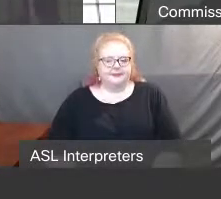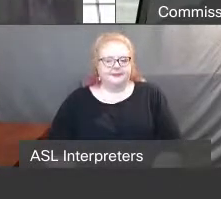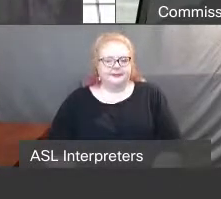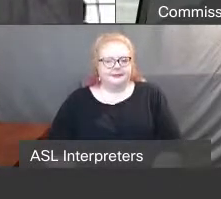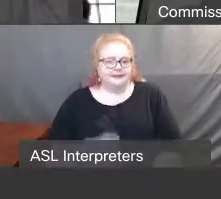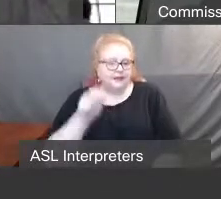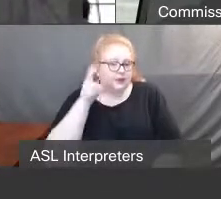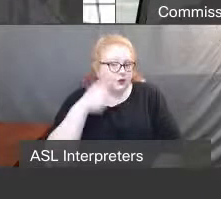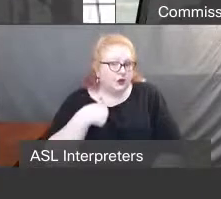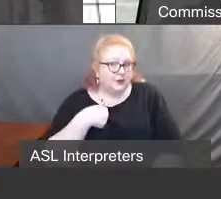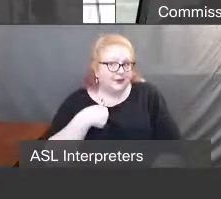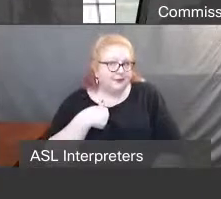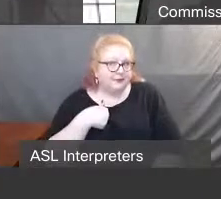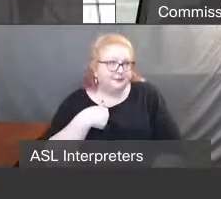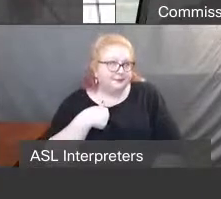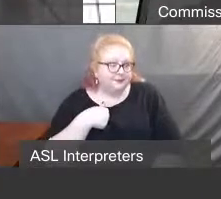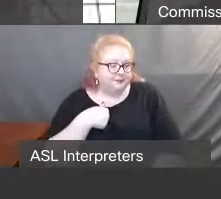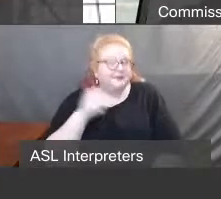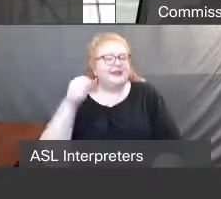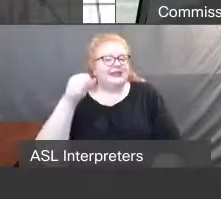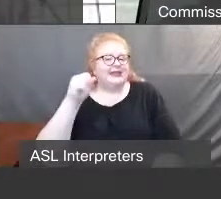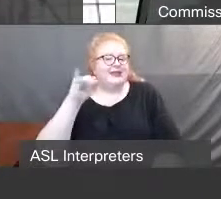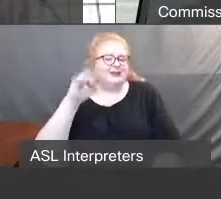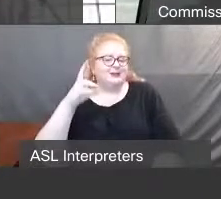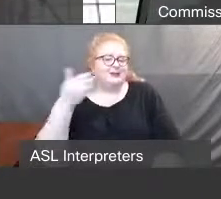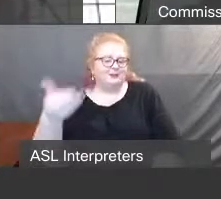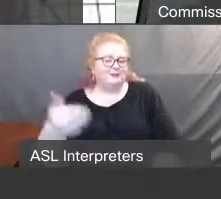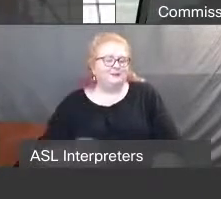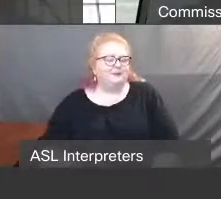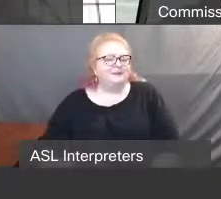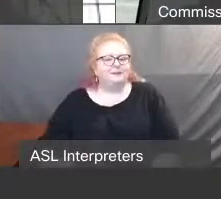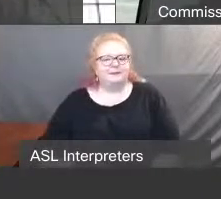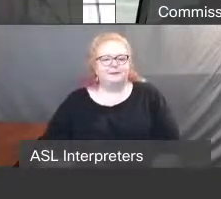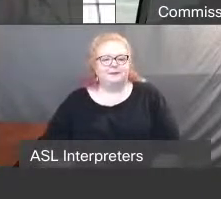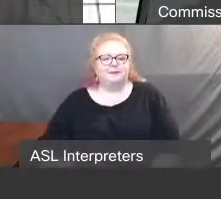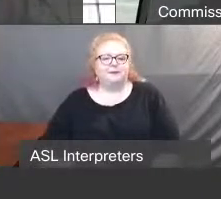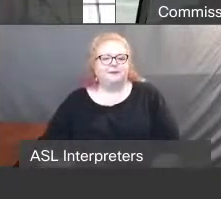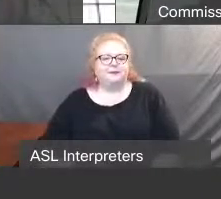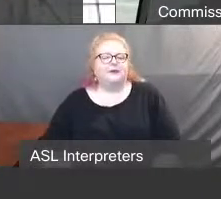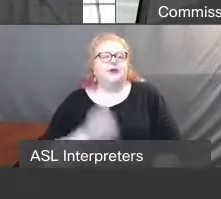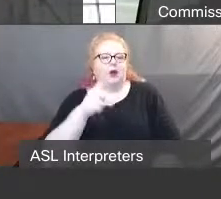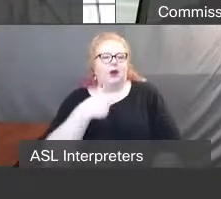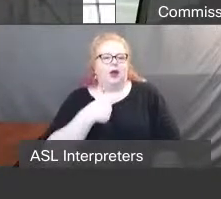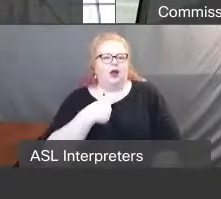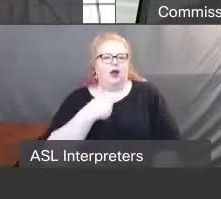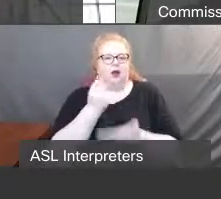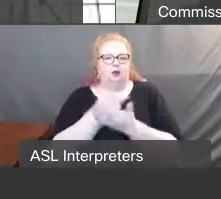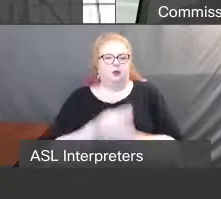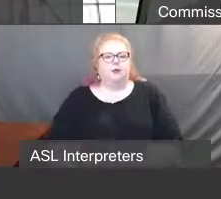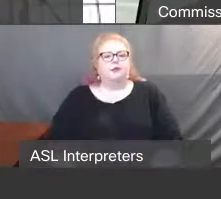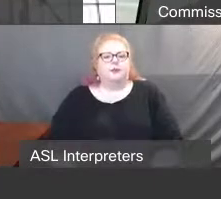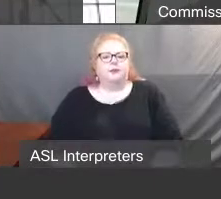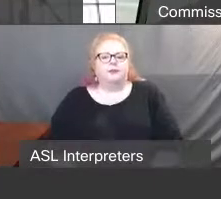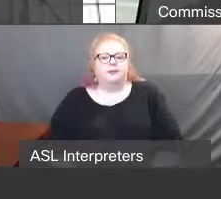Can you hear me? Yes, sir. Yes, sir. I approve.